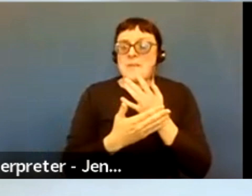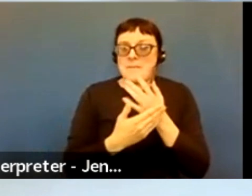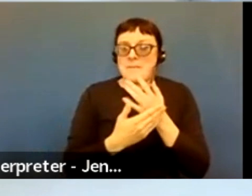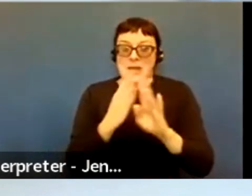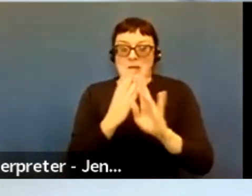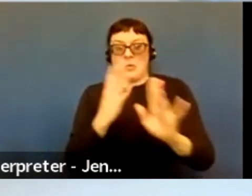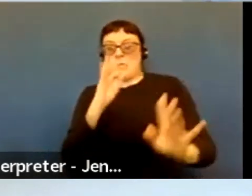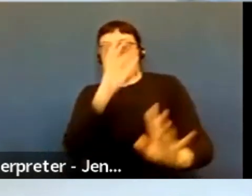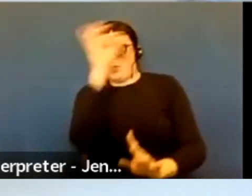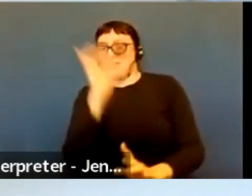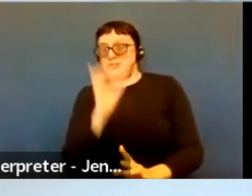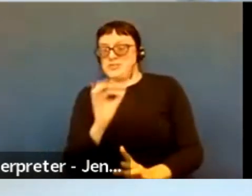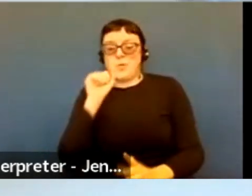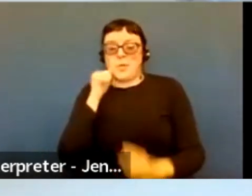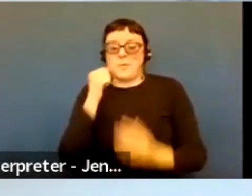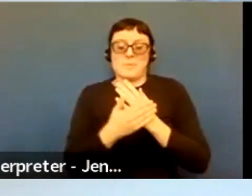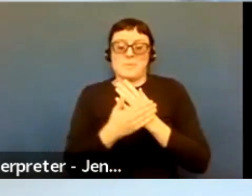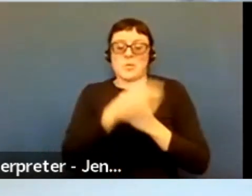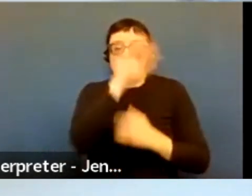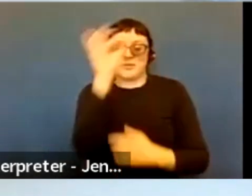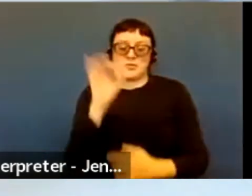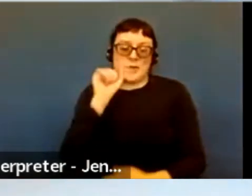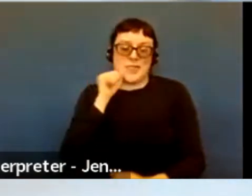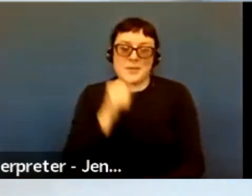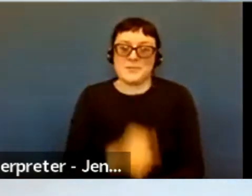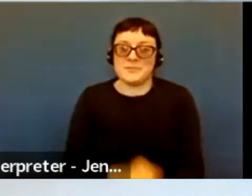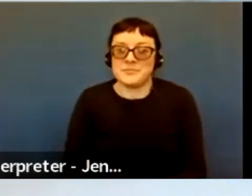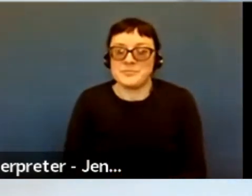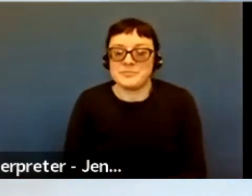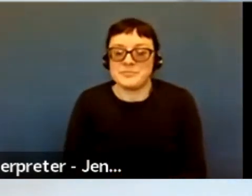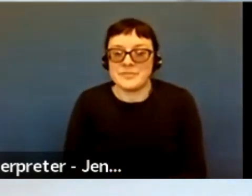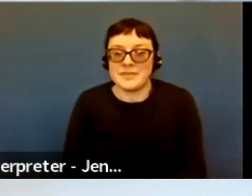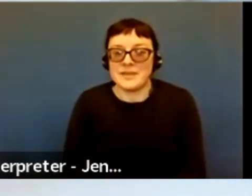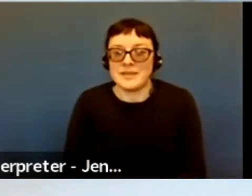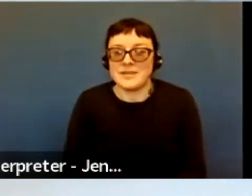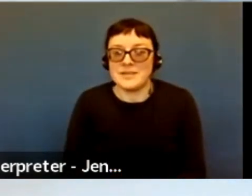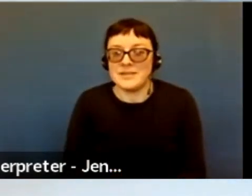I'm sorry, it's still more, there's a few people in the queue here, but we will come back out here.